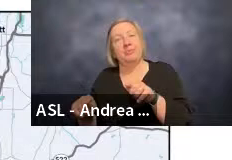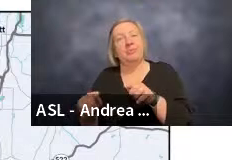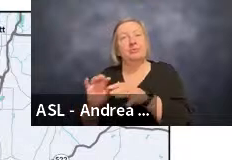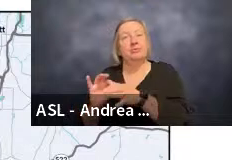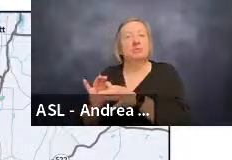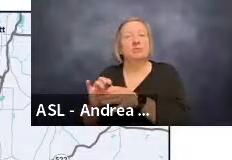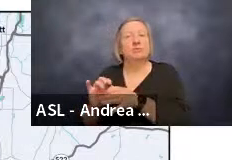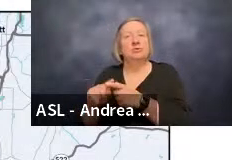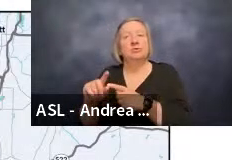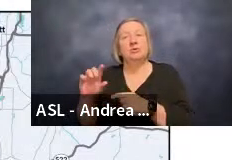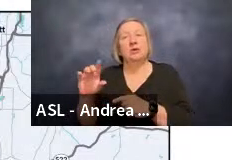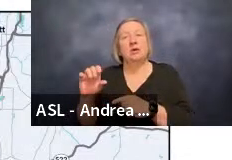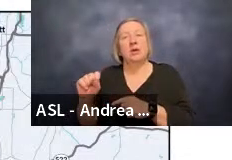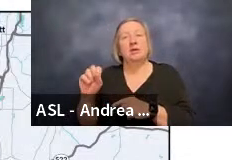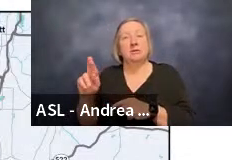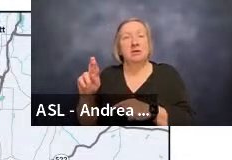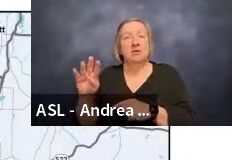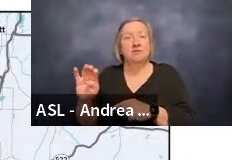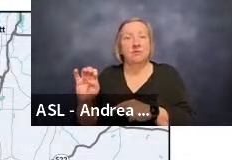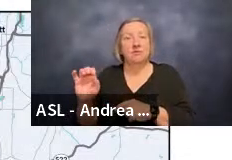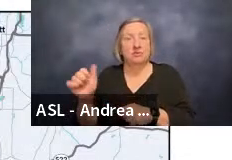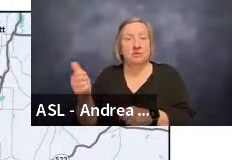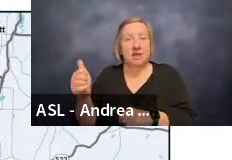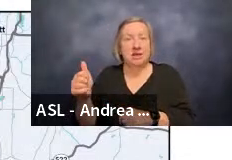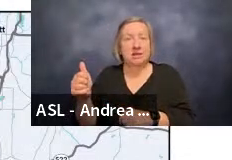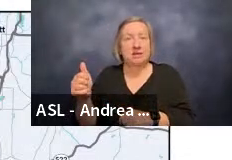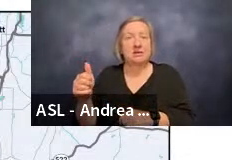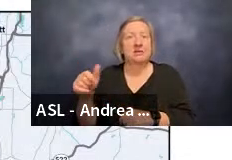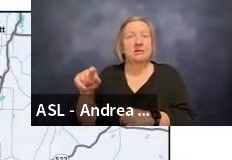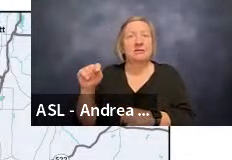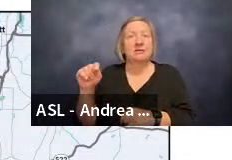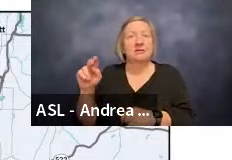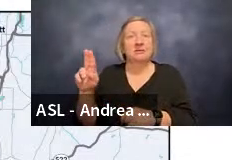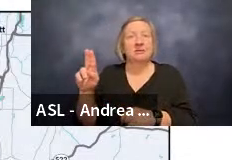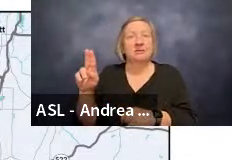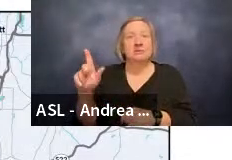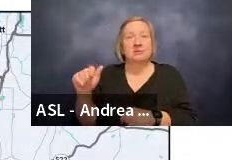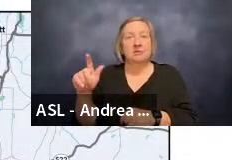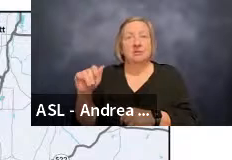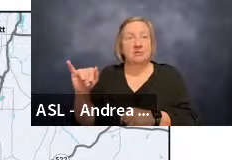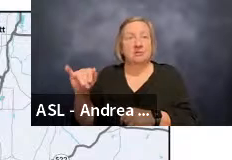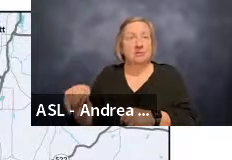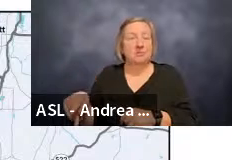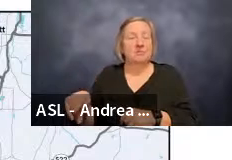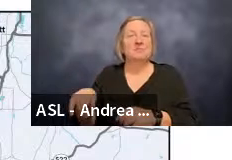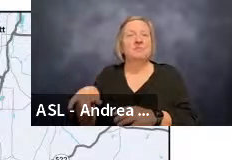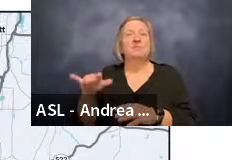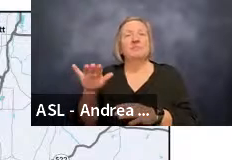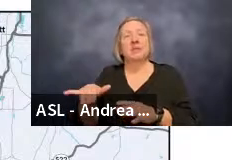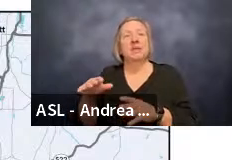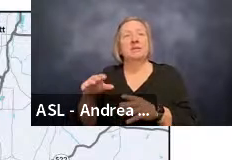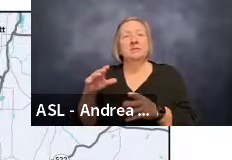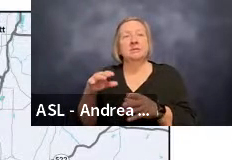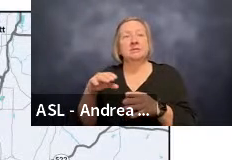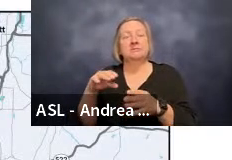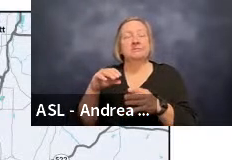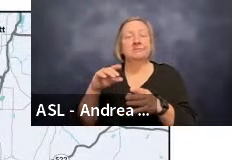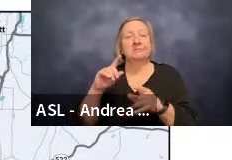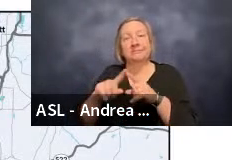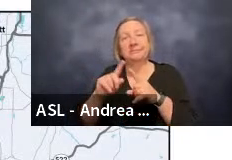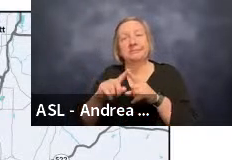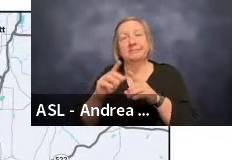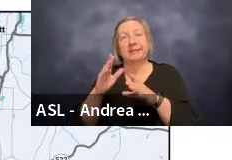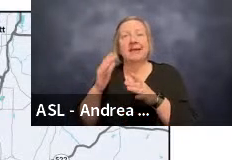SR 410 in the Keohokalole area. So both of those, again, are authorized and are in various processes of